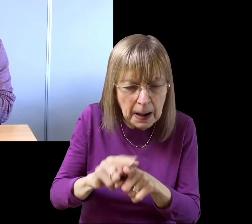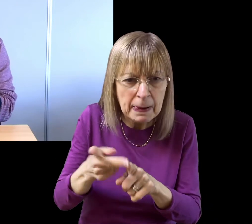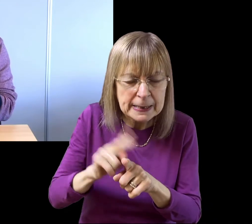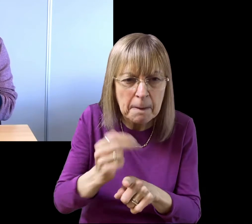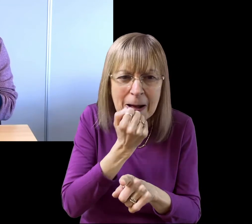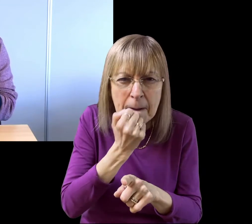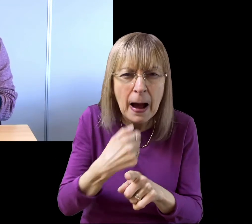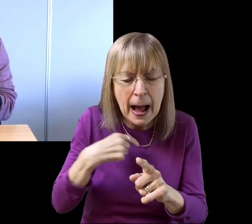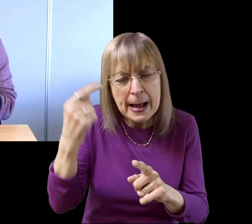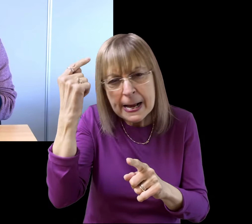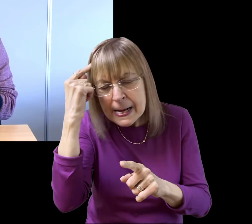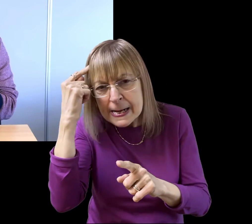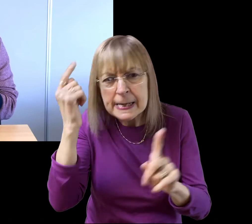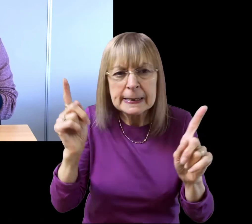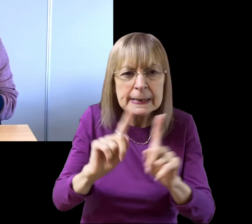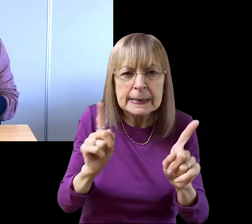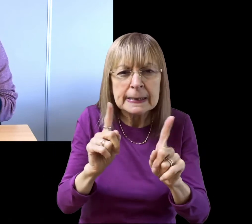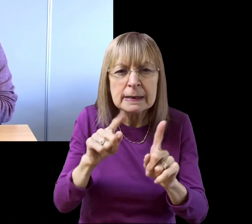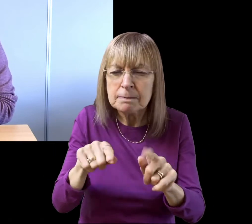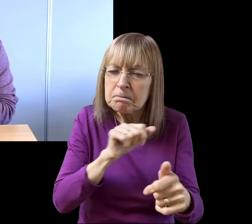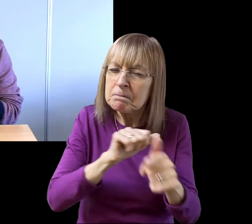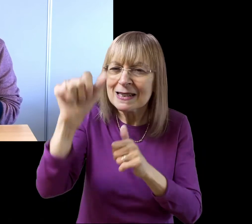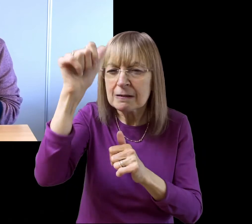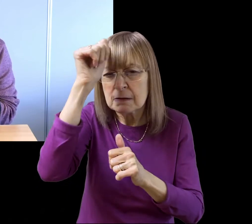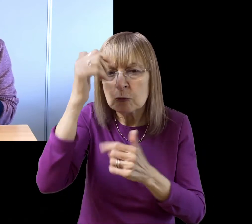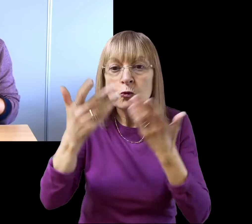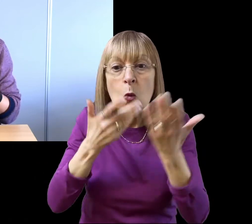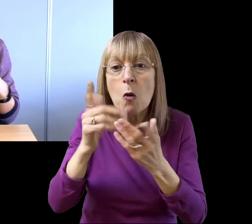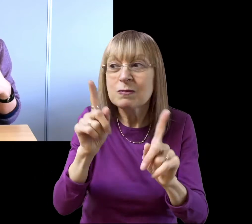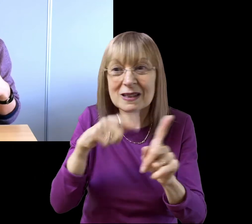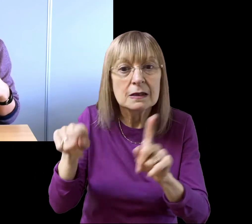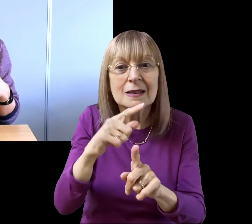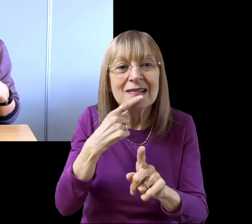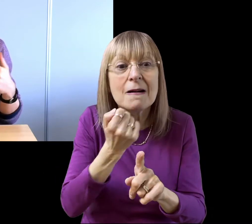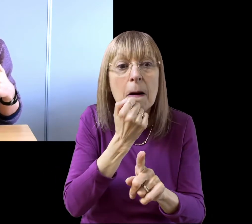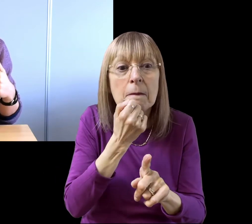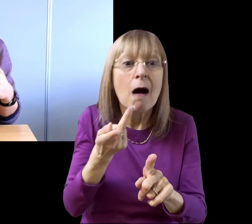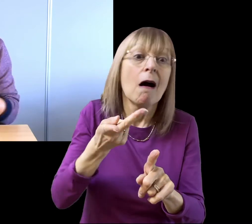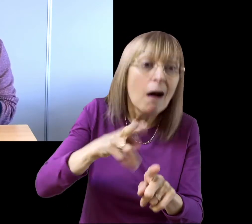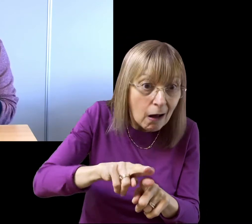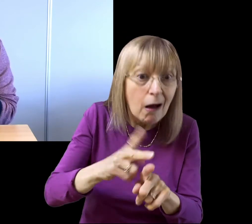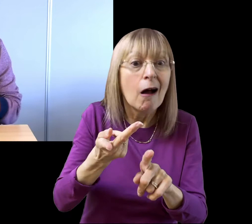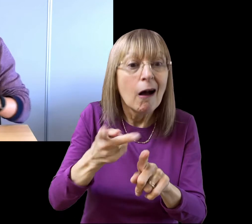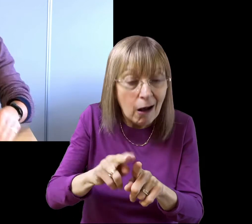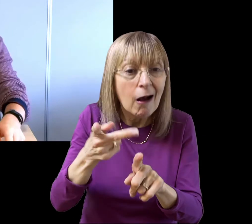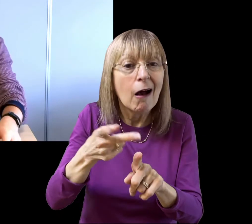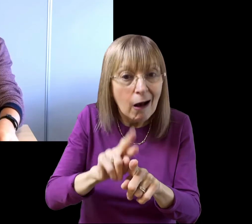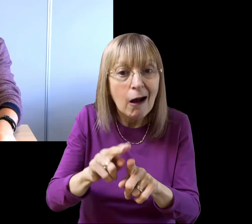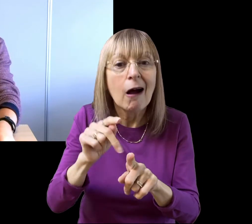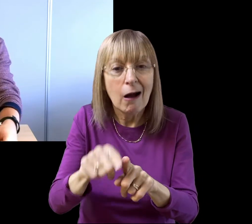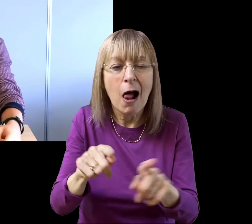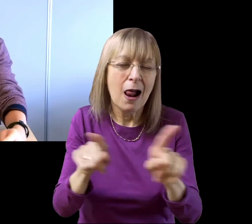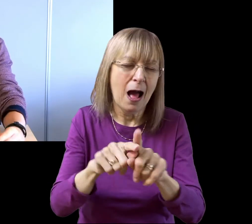all the time. And one of the best known tales to do with doubling numbers, or powers of 2, is to